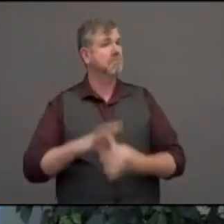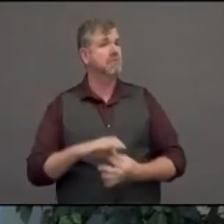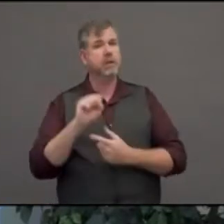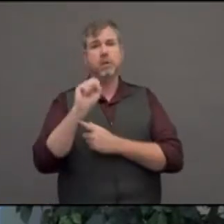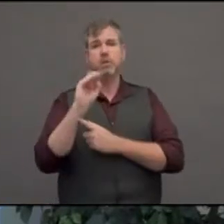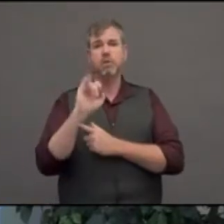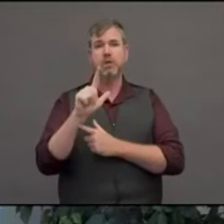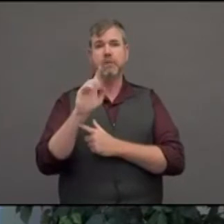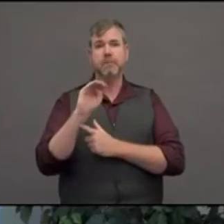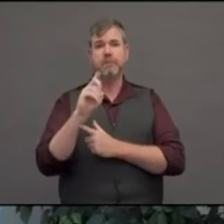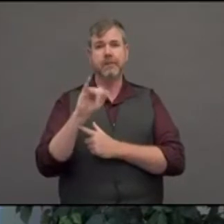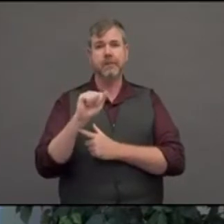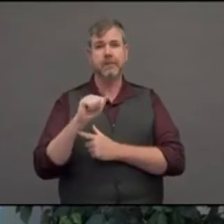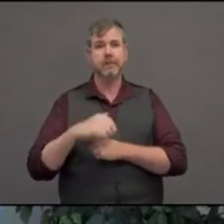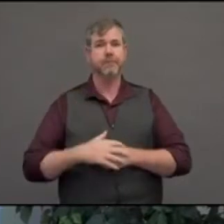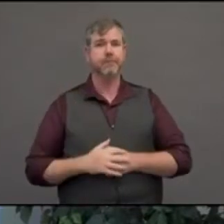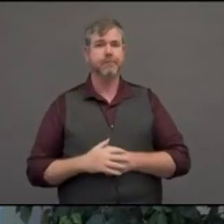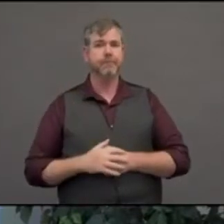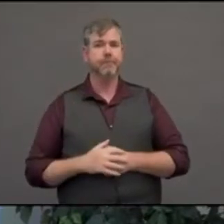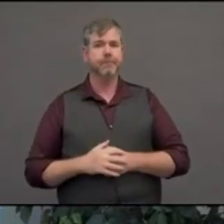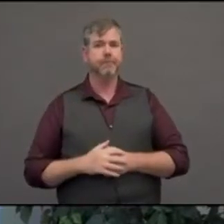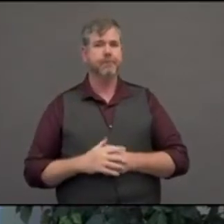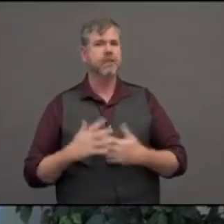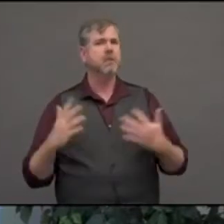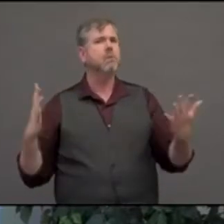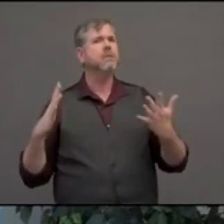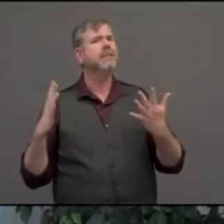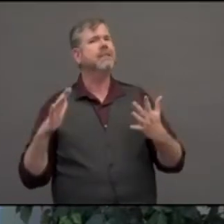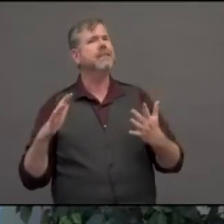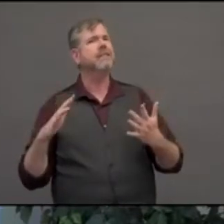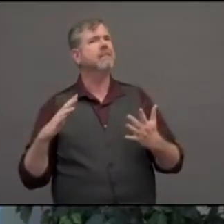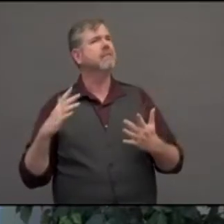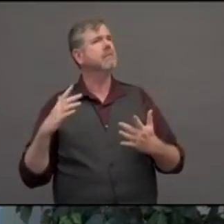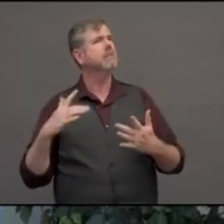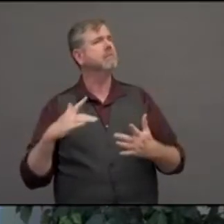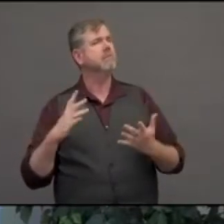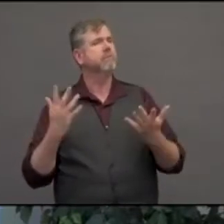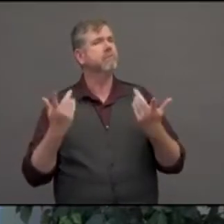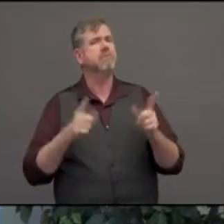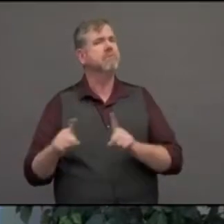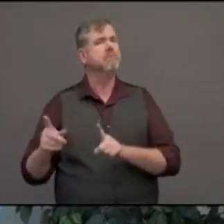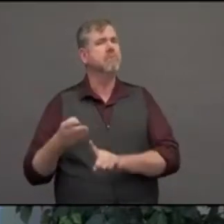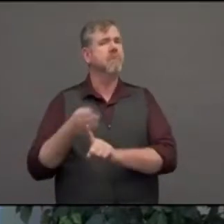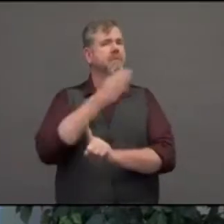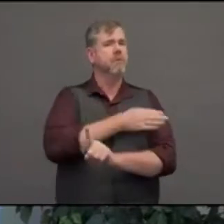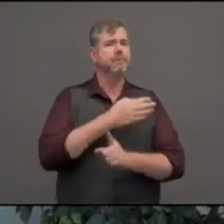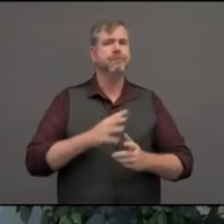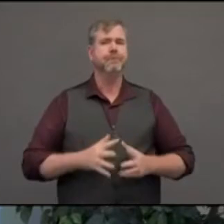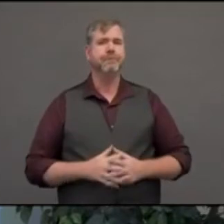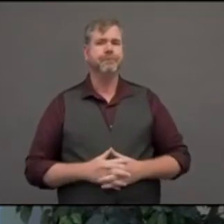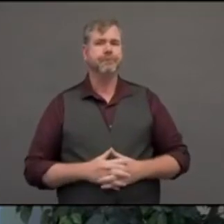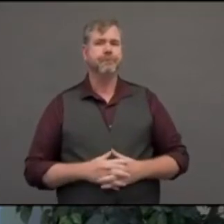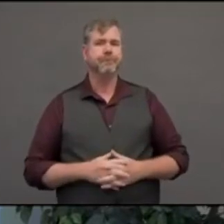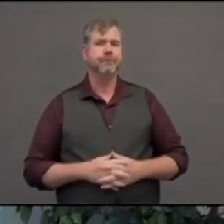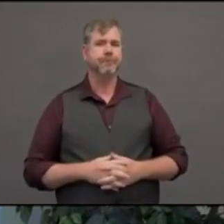before. So in the beginning, you know, as we were learning more about the virus, it was very much,